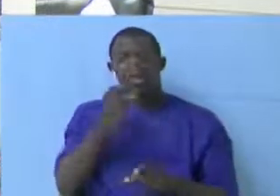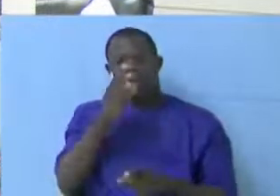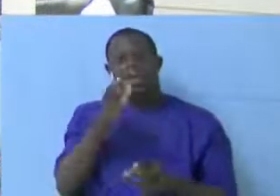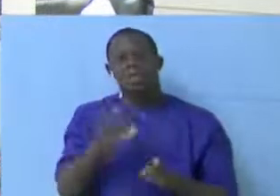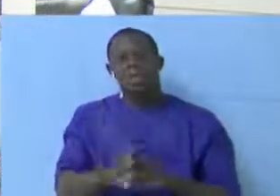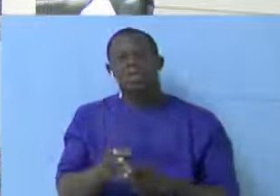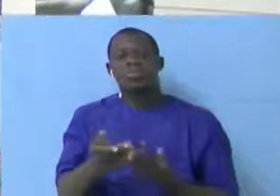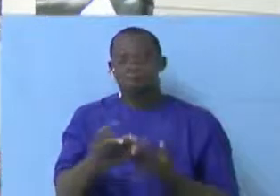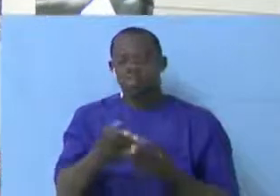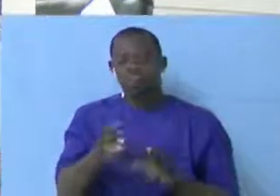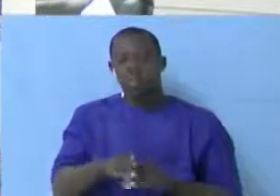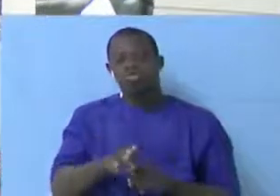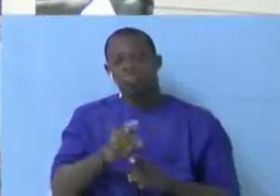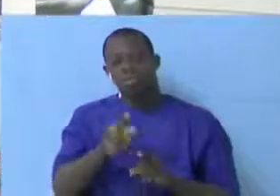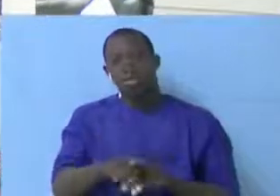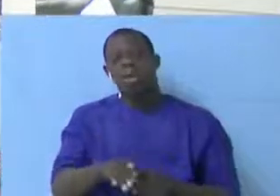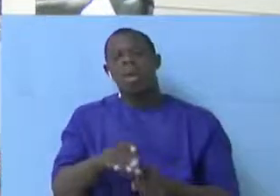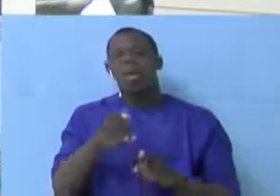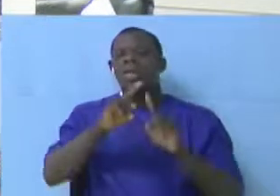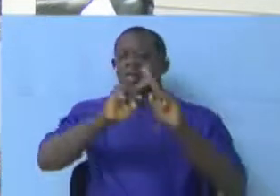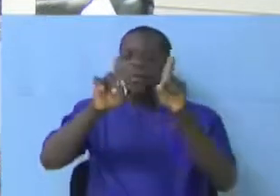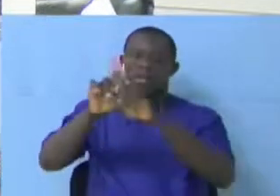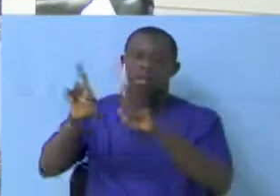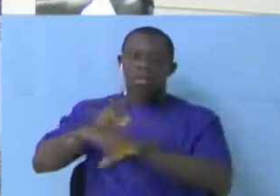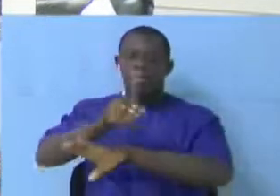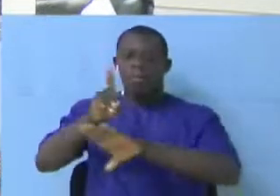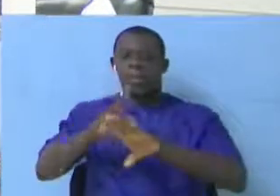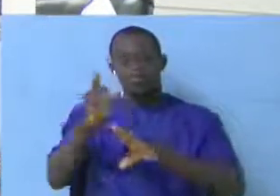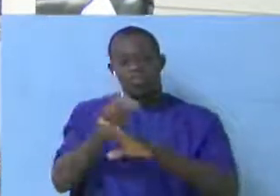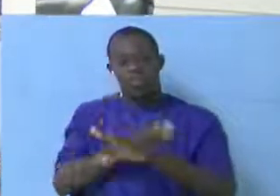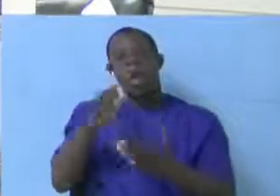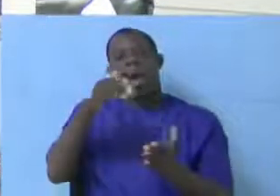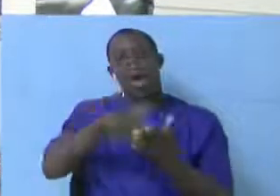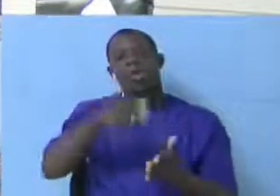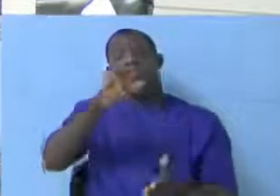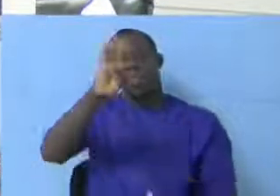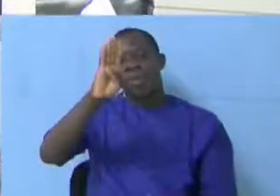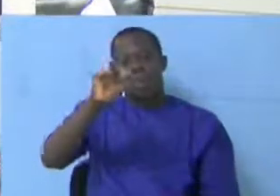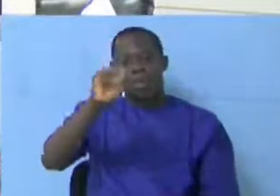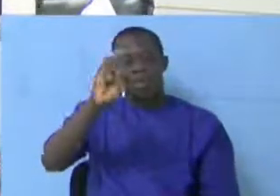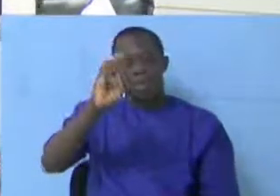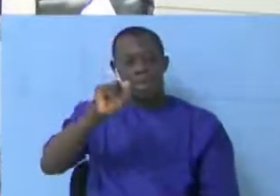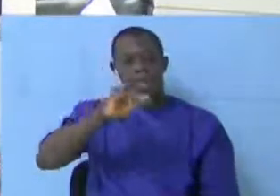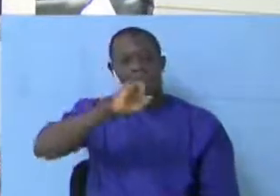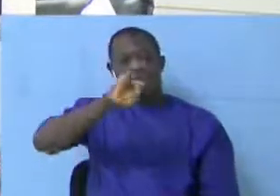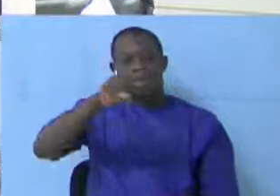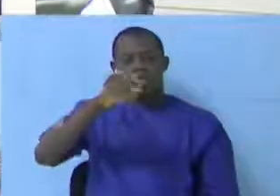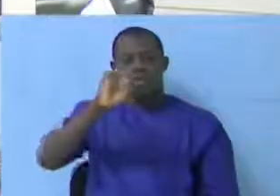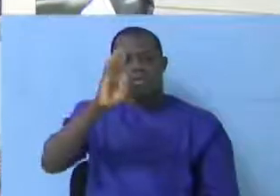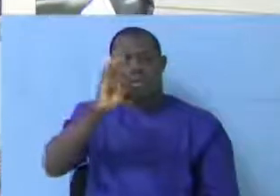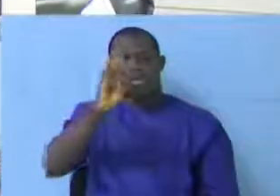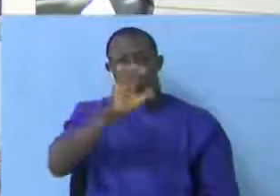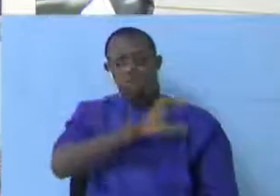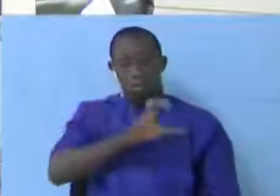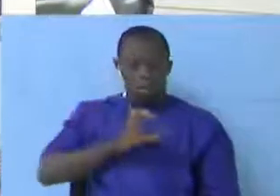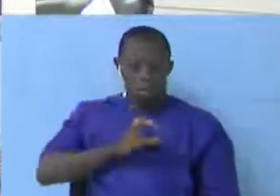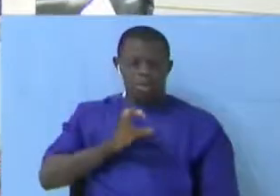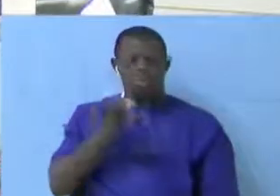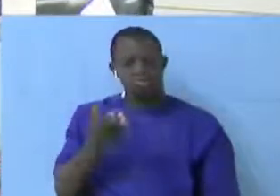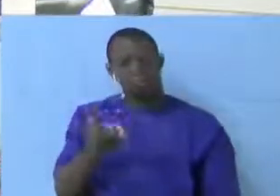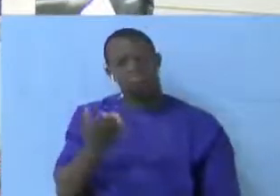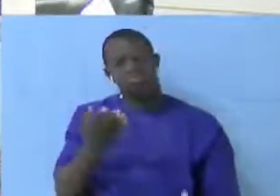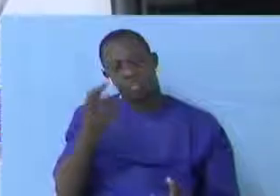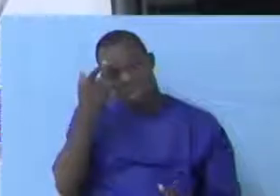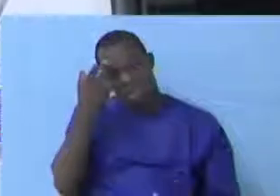or respect la, because probably you want correct. I want to respect that witness opinion because I believe. No, this is what I wrote.